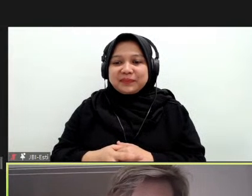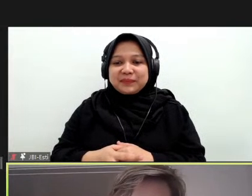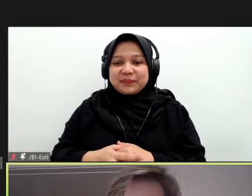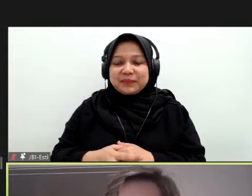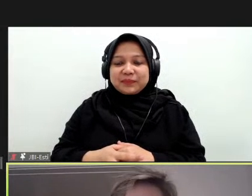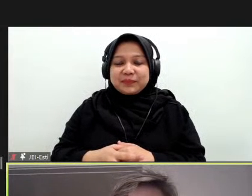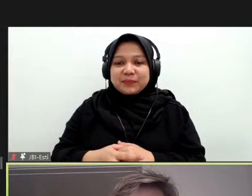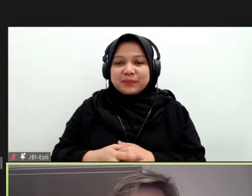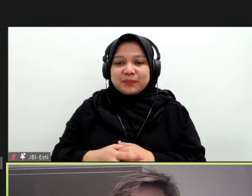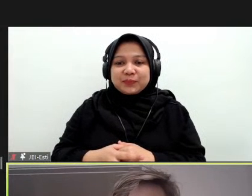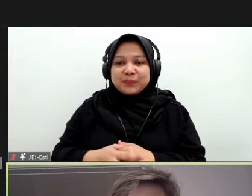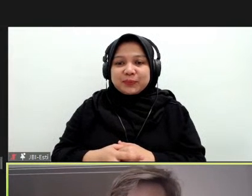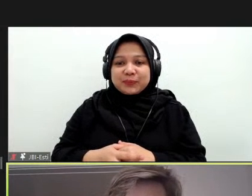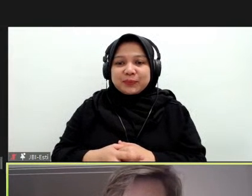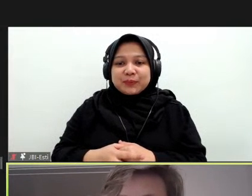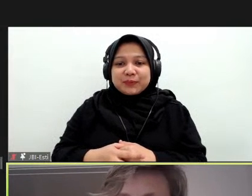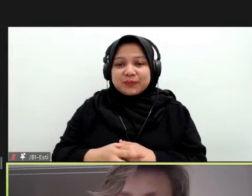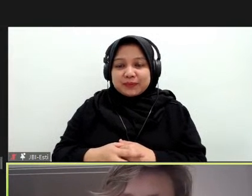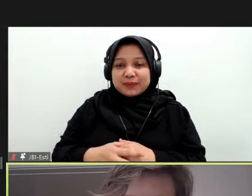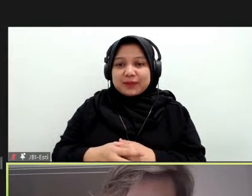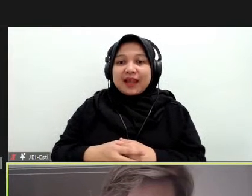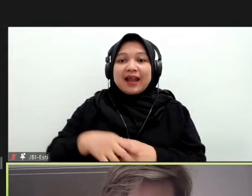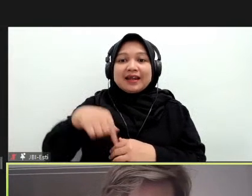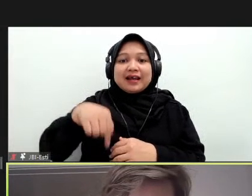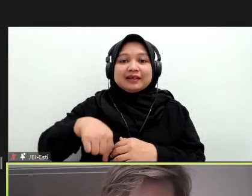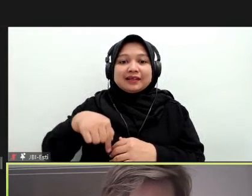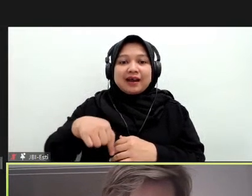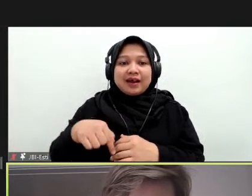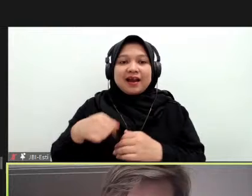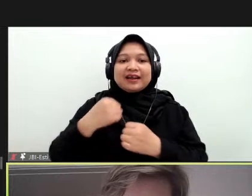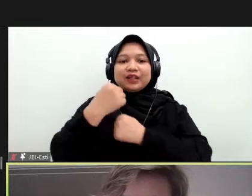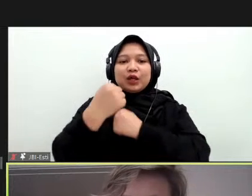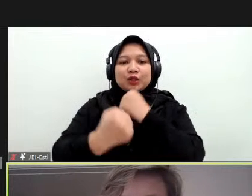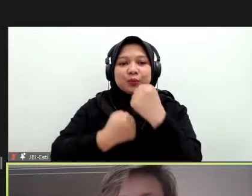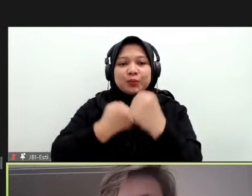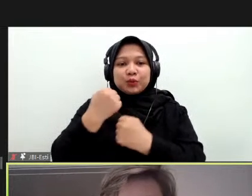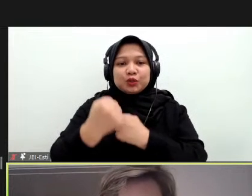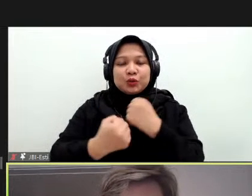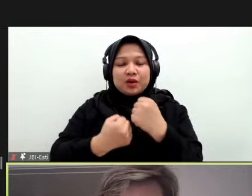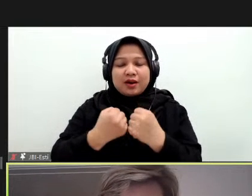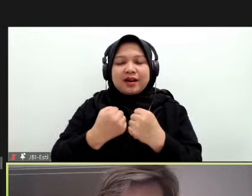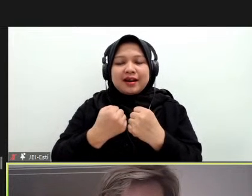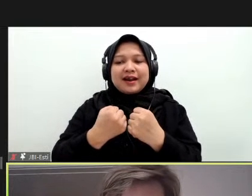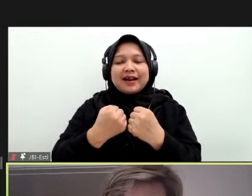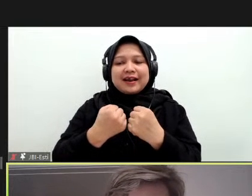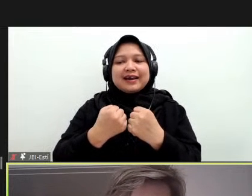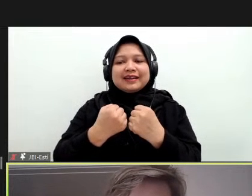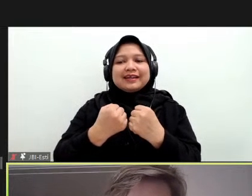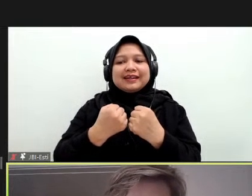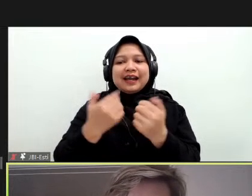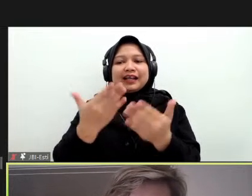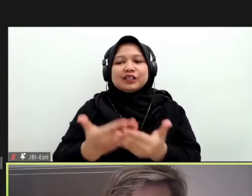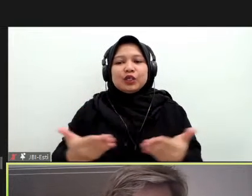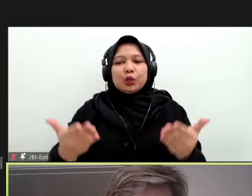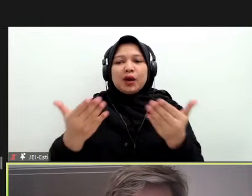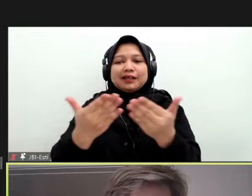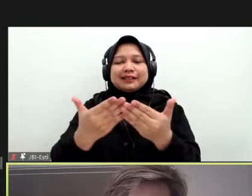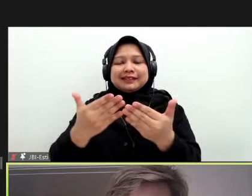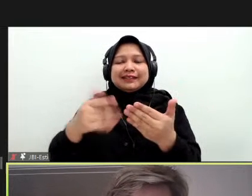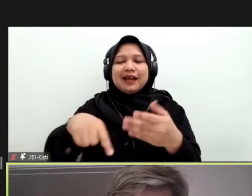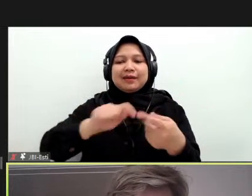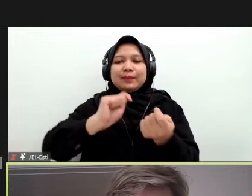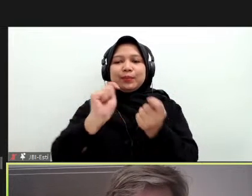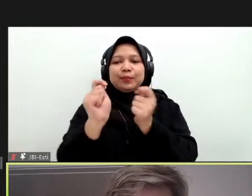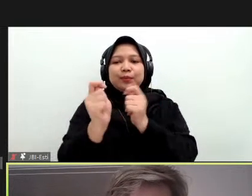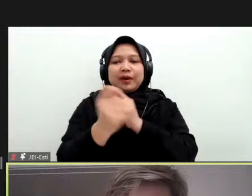So we are struggling, we are living at a time of converging crisis. Even before the pandemic, civil society was struggling